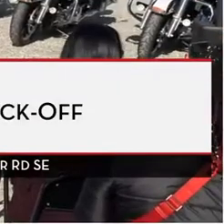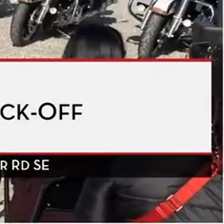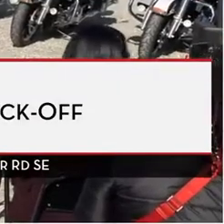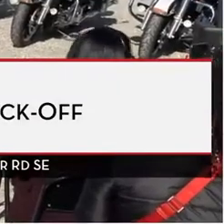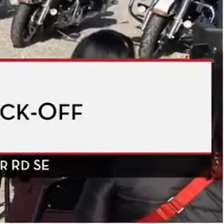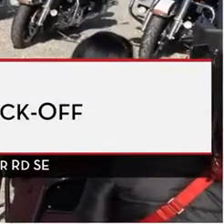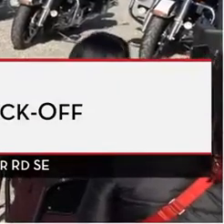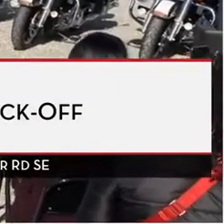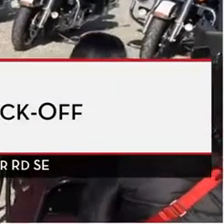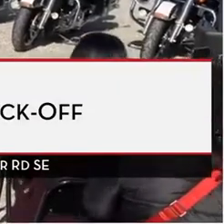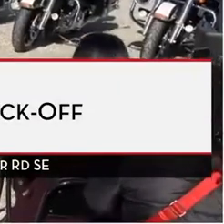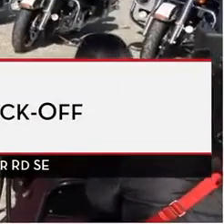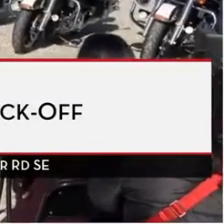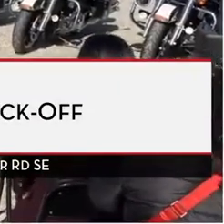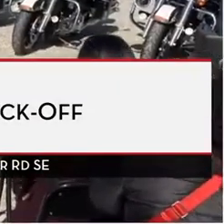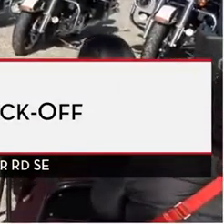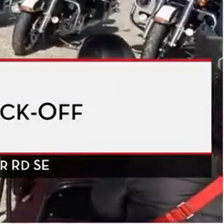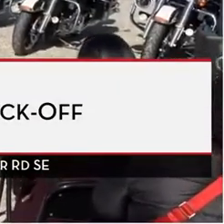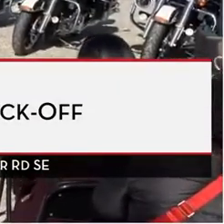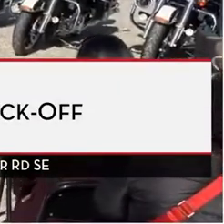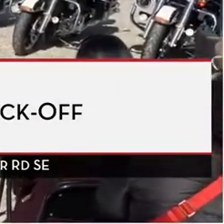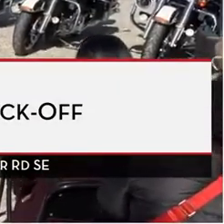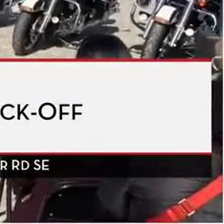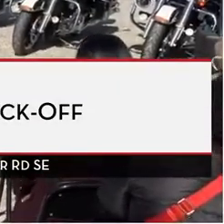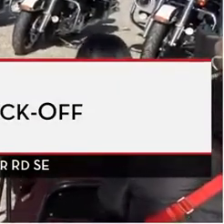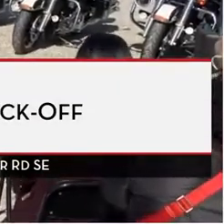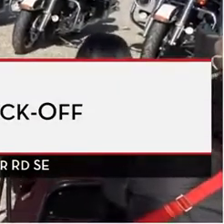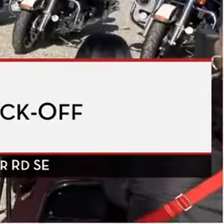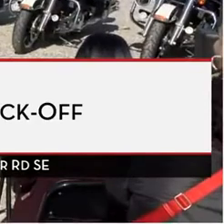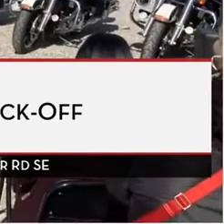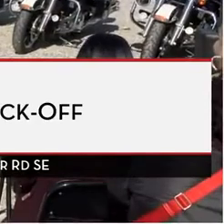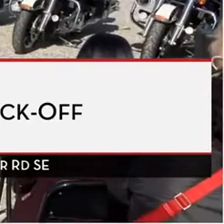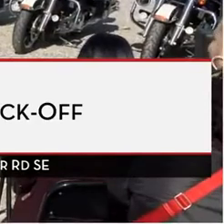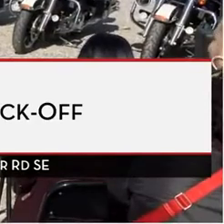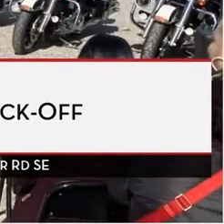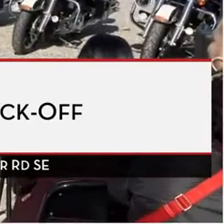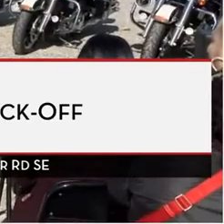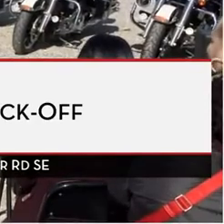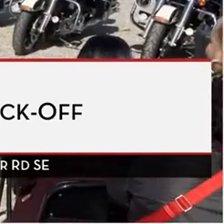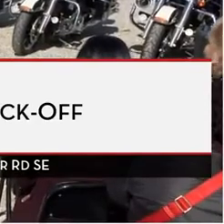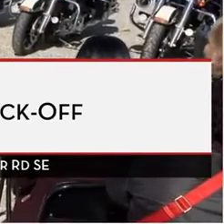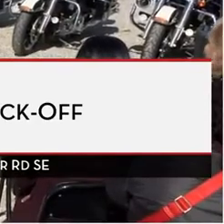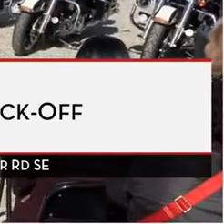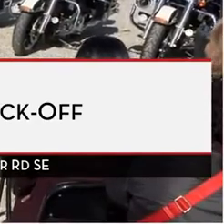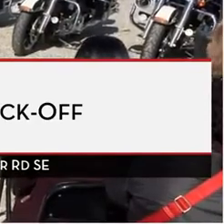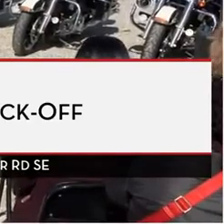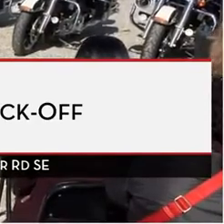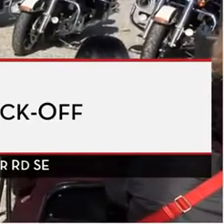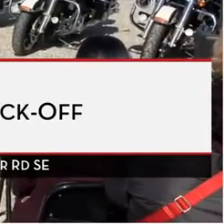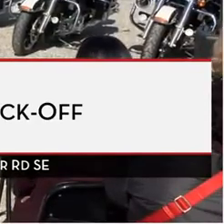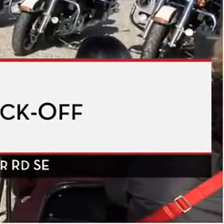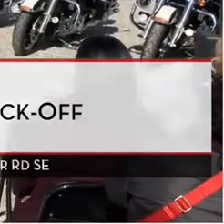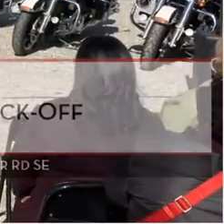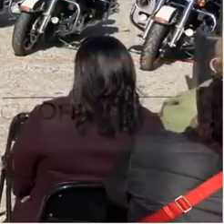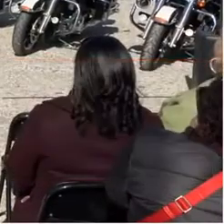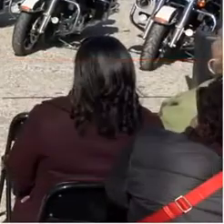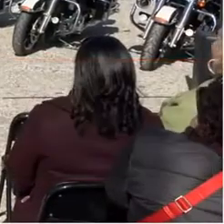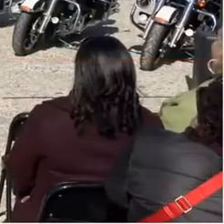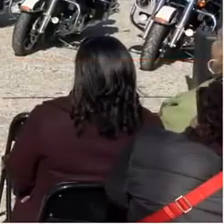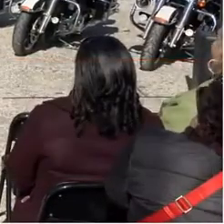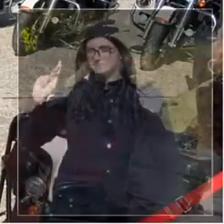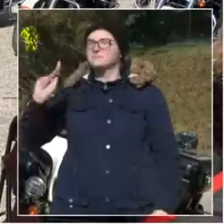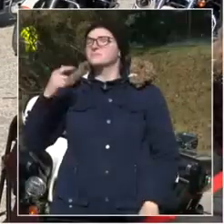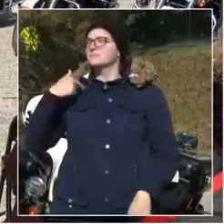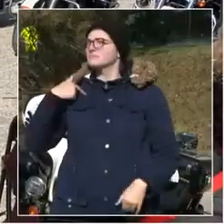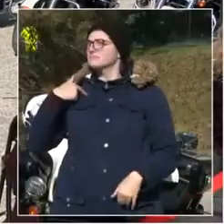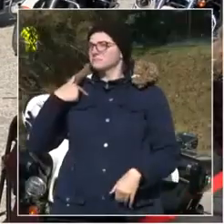Good afternoon and welcome to the kickoff of the Fall Street Smart campaign. I'm Chuck Bean, Executive Director of the Metropolitan Washington